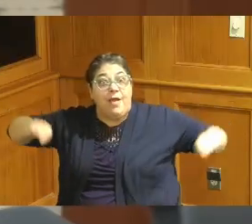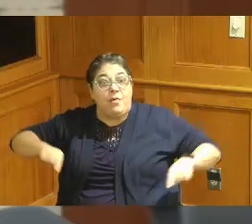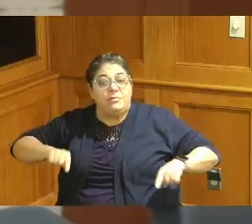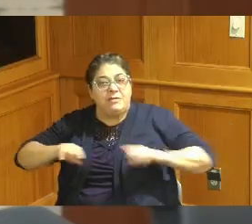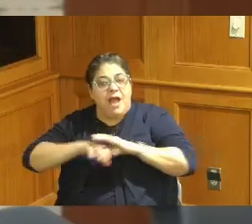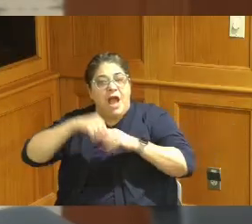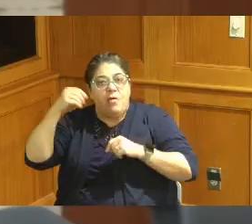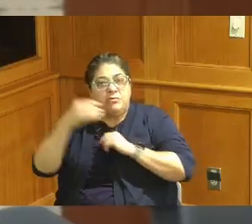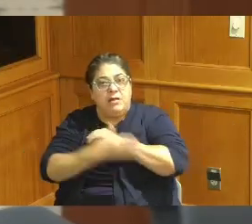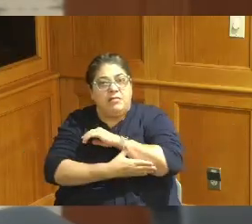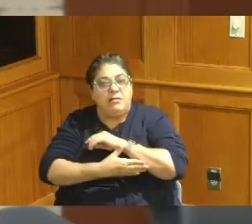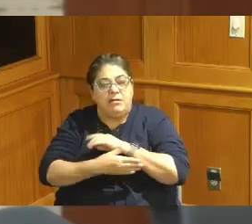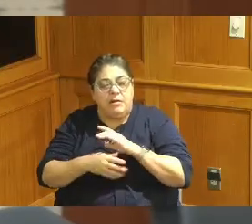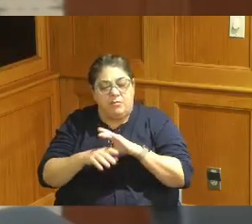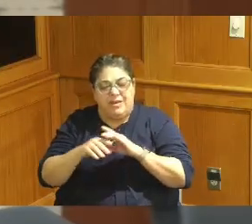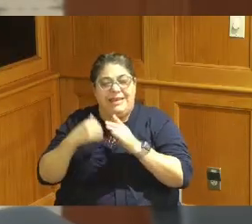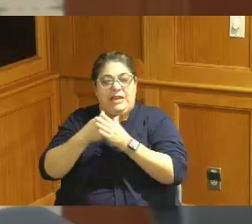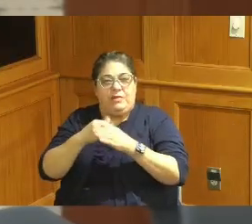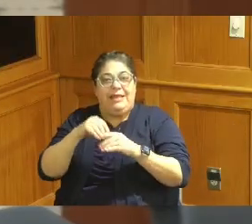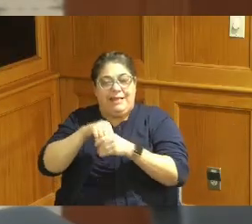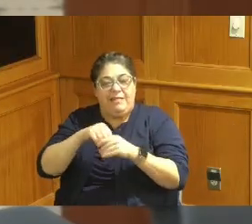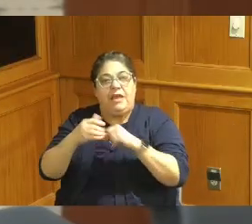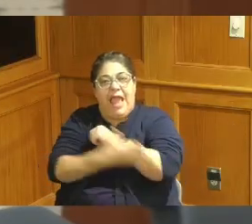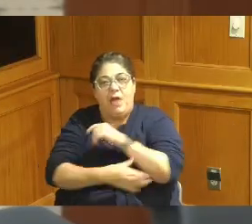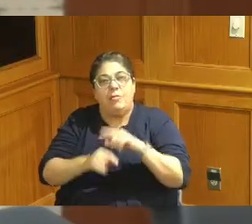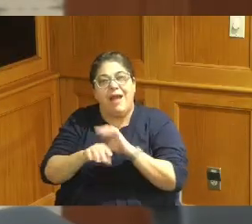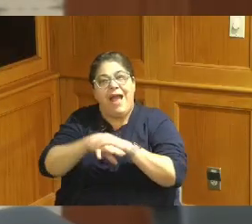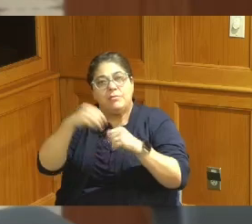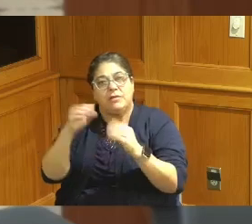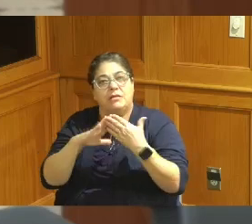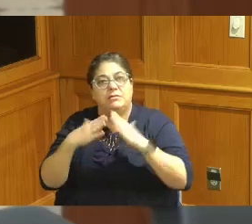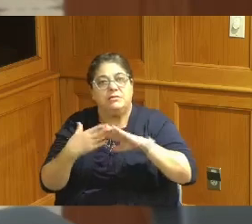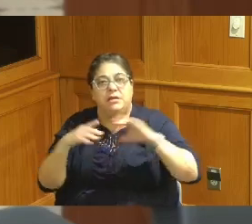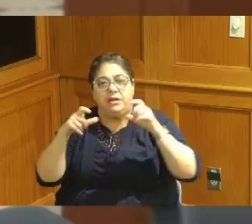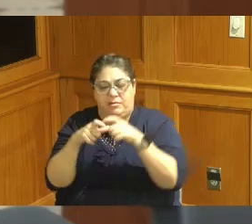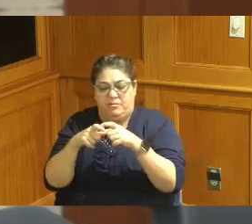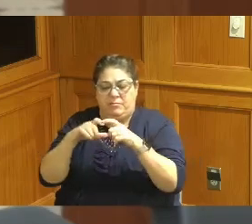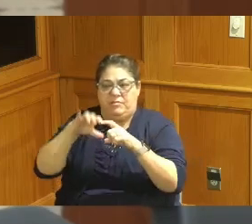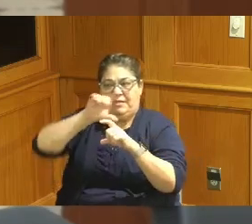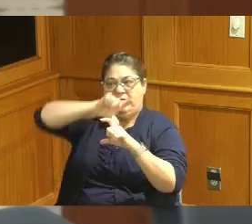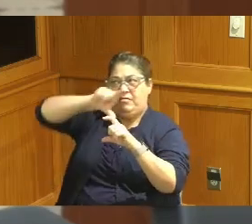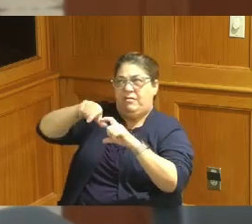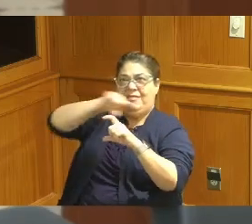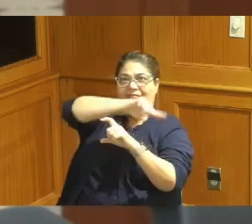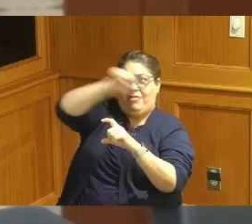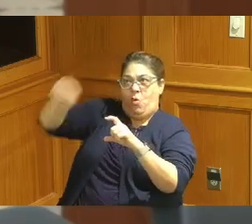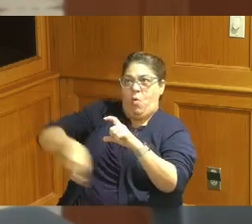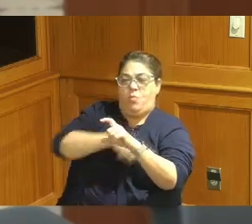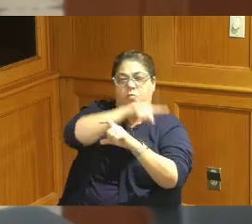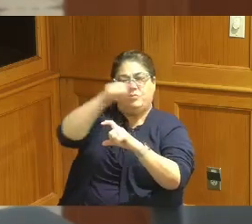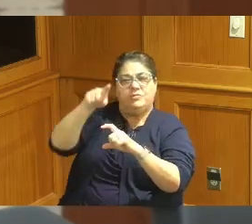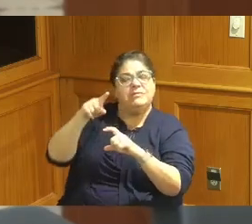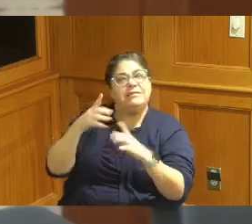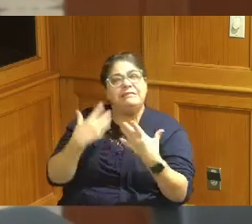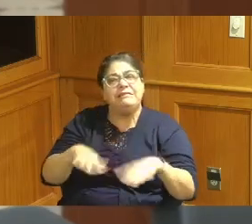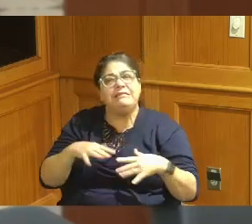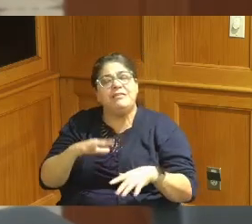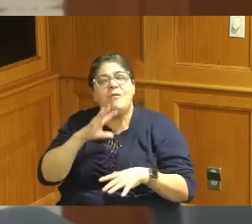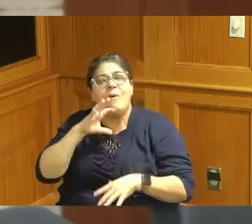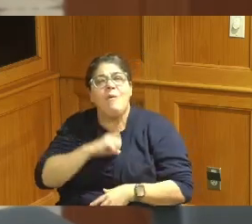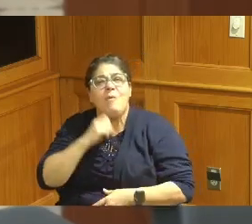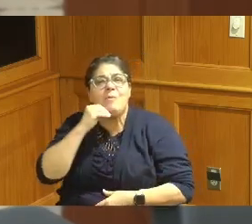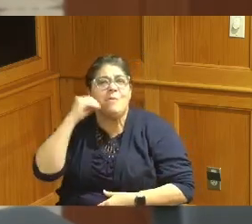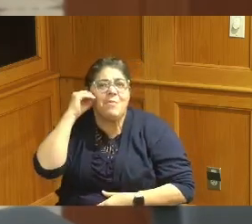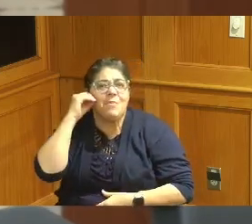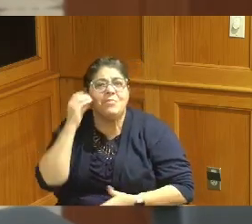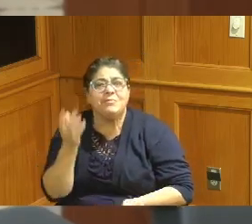want to just note that our contacts at Department of Development have been very pleased with the design of this program and how we've been able to deploy this in partnership with you